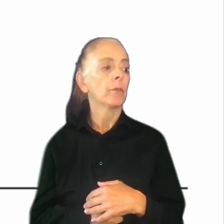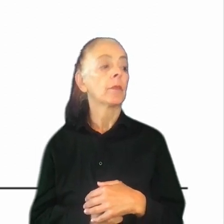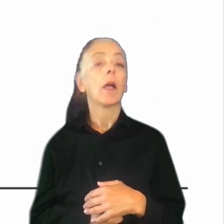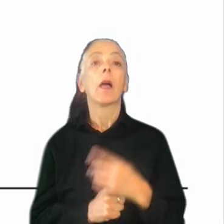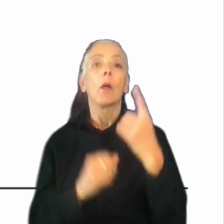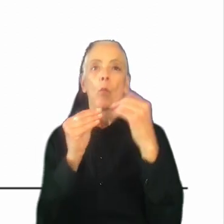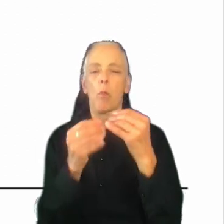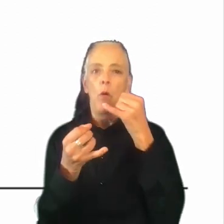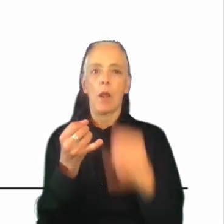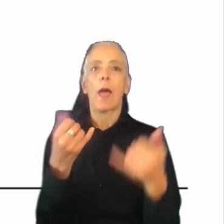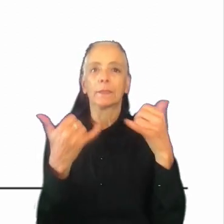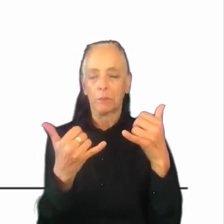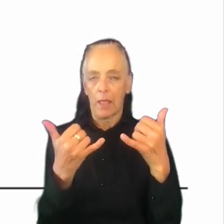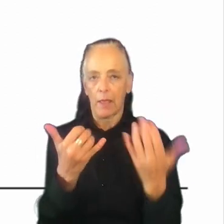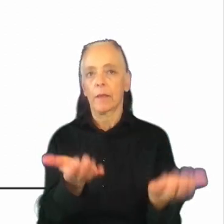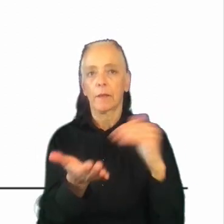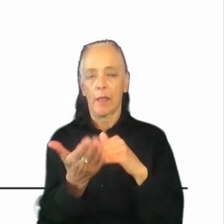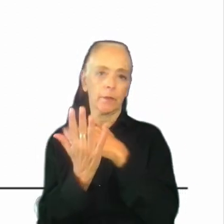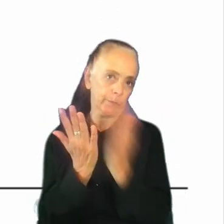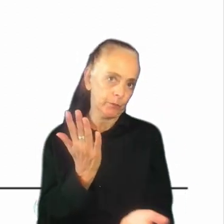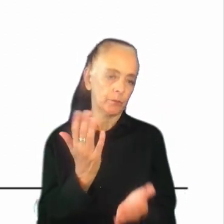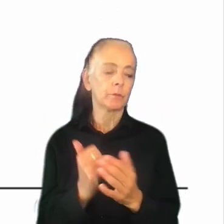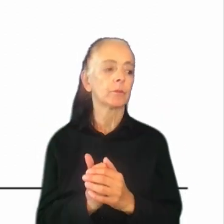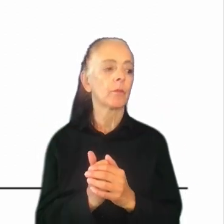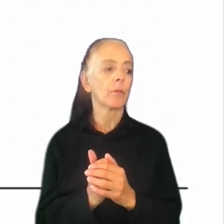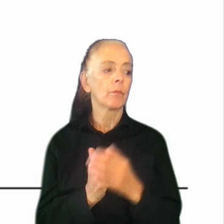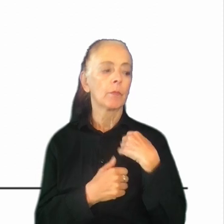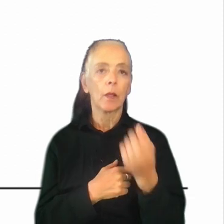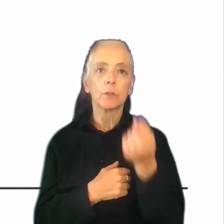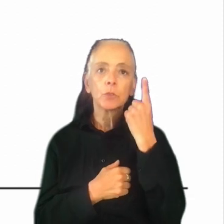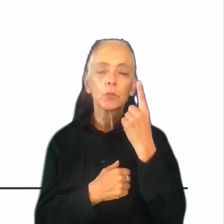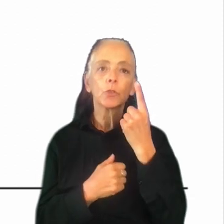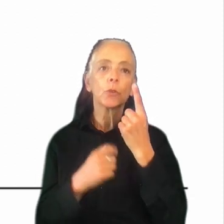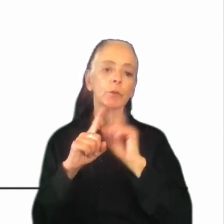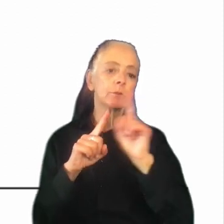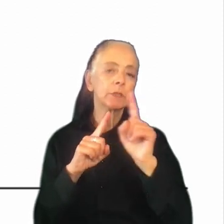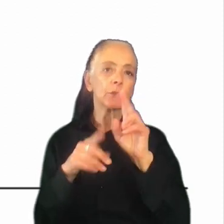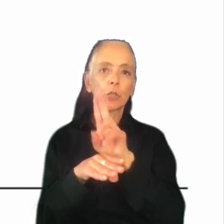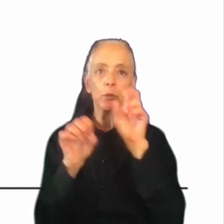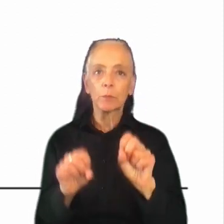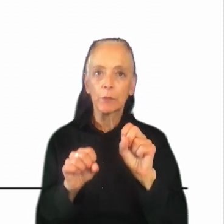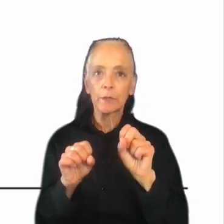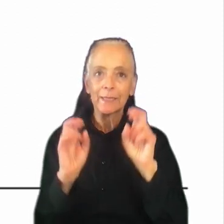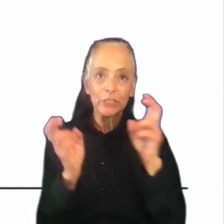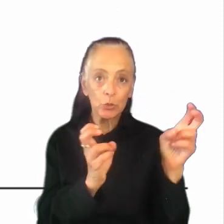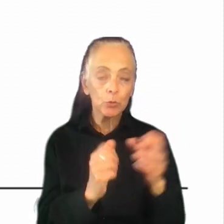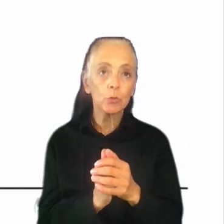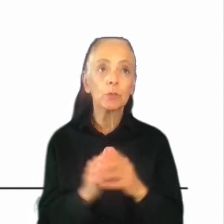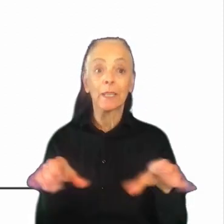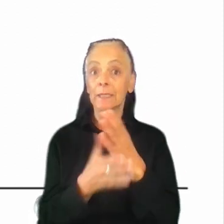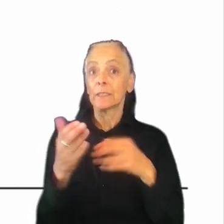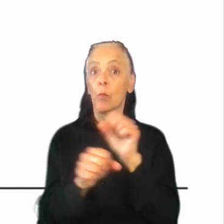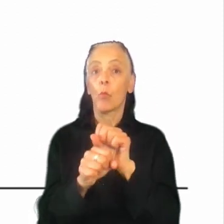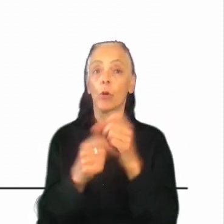and then i had one last playthrough i understood a range of the usability issues i'd done some work